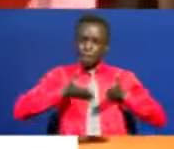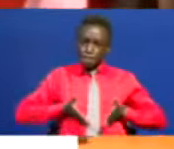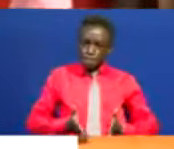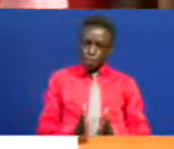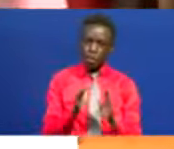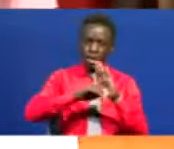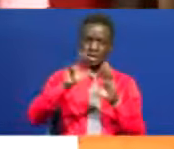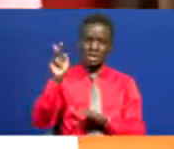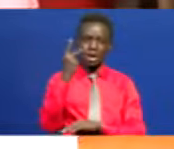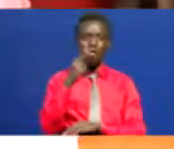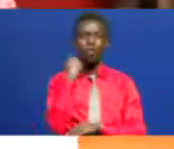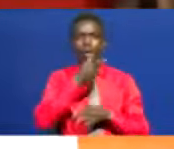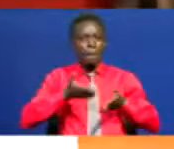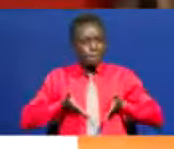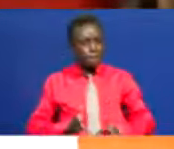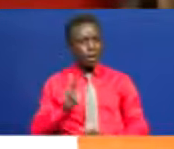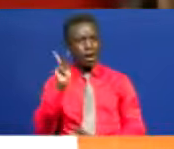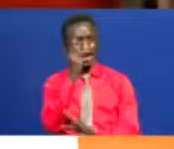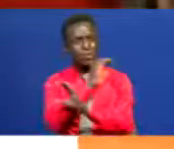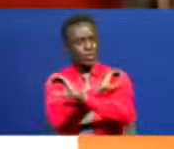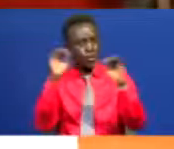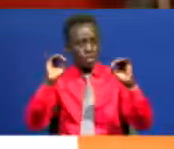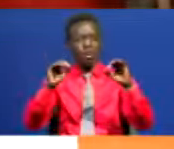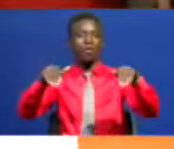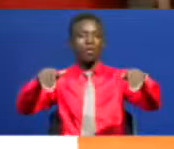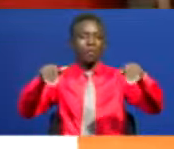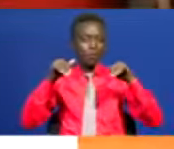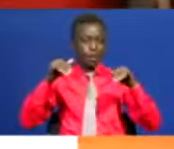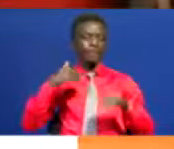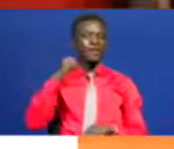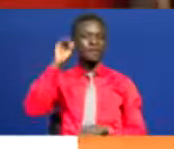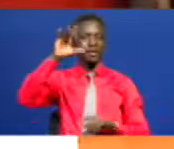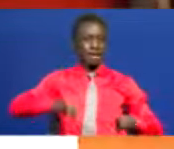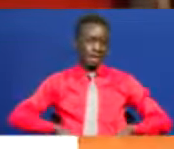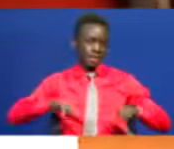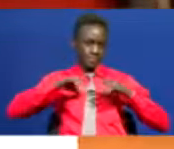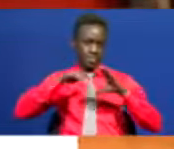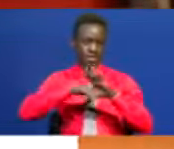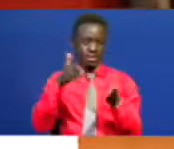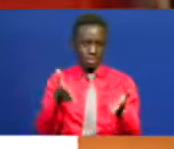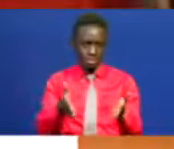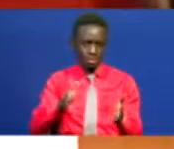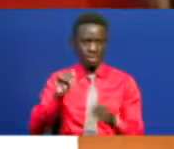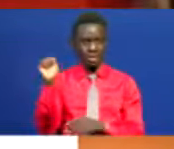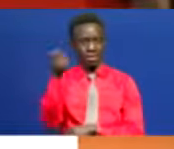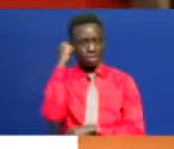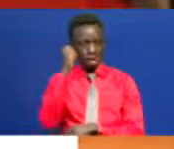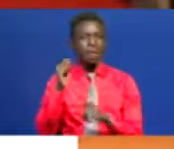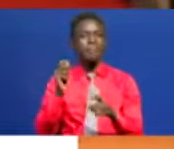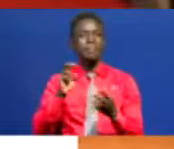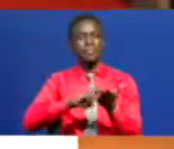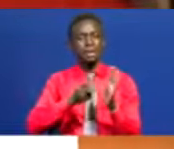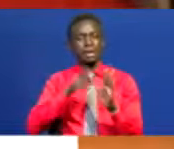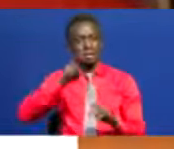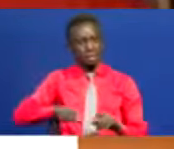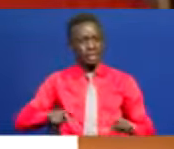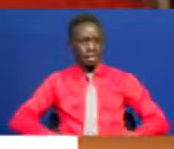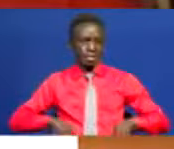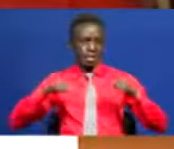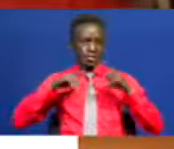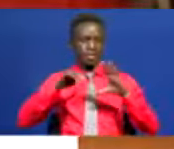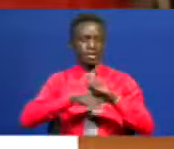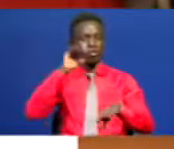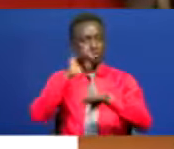hajasaliwa wanangojea kuishi katika nchi hii, na tunataka waishi katika maeneo lenye mazingira bora ambayo